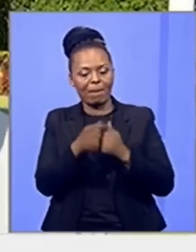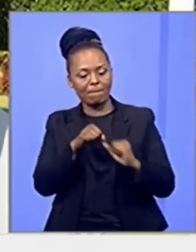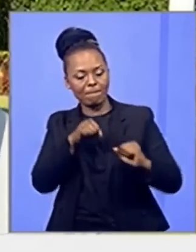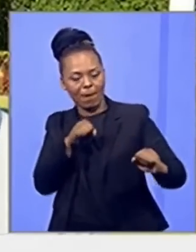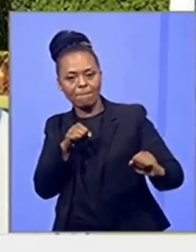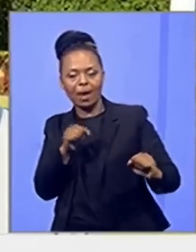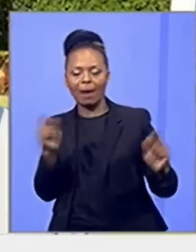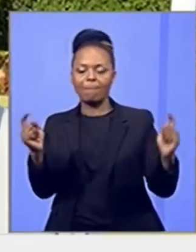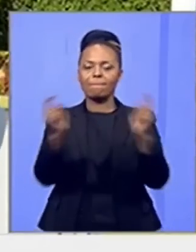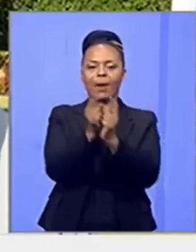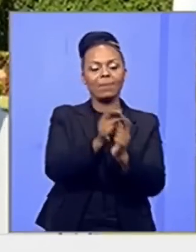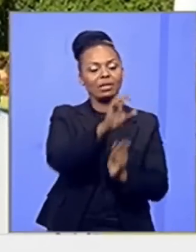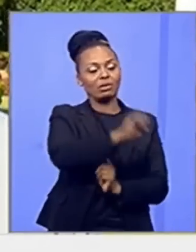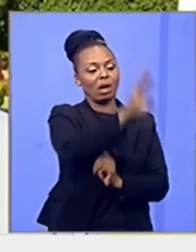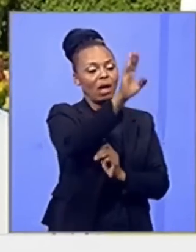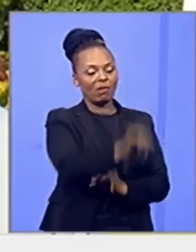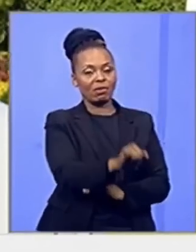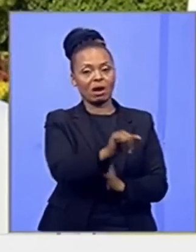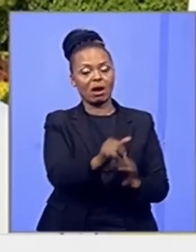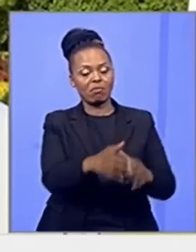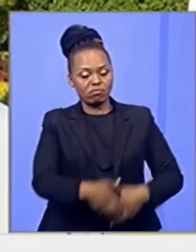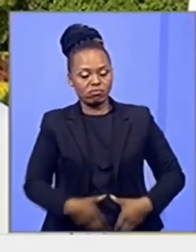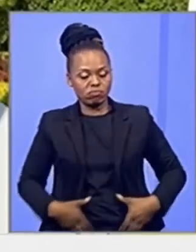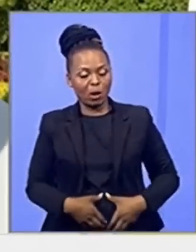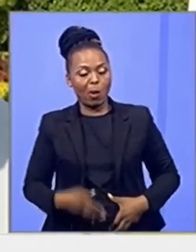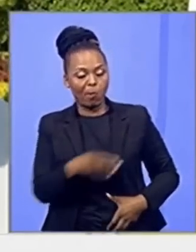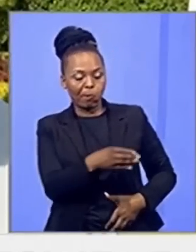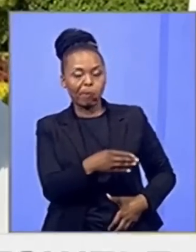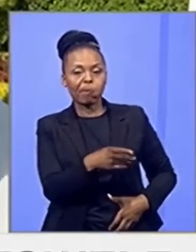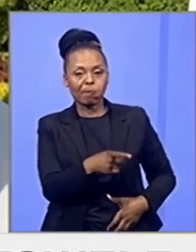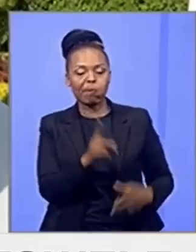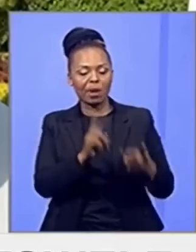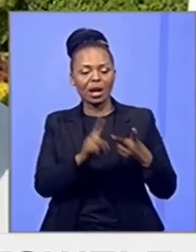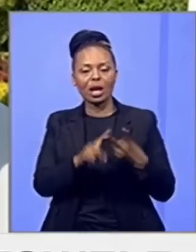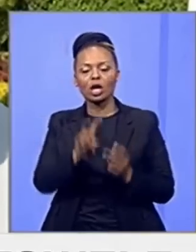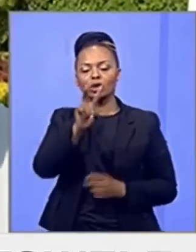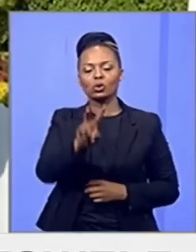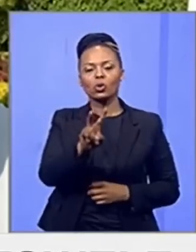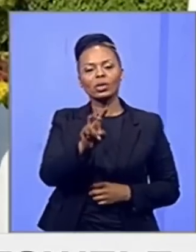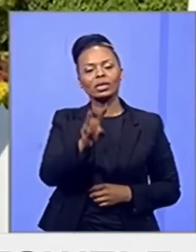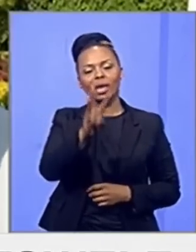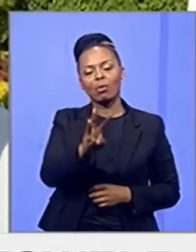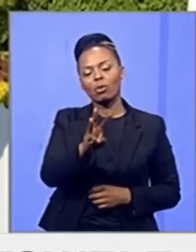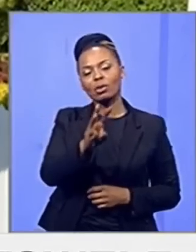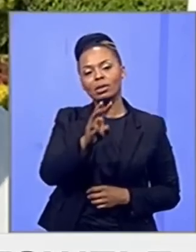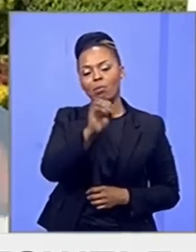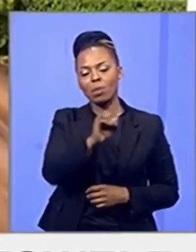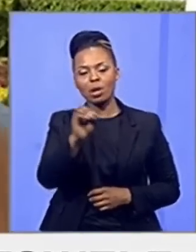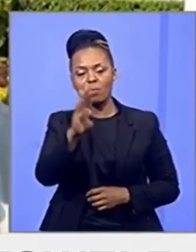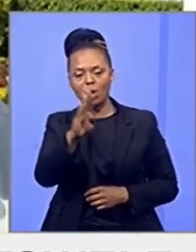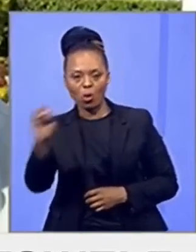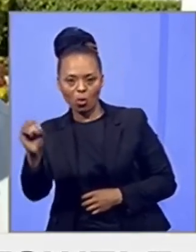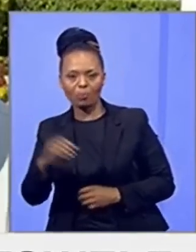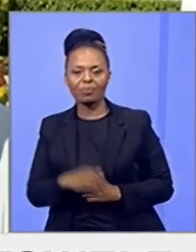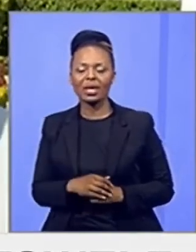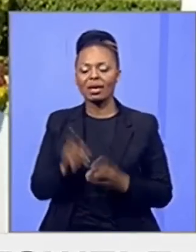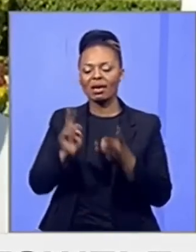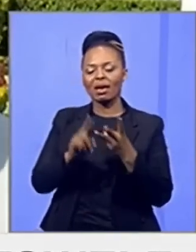We have a South African title that is vacant. We have 2 WBO titles that are sanctioned by the WBO and